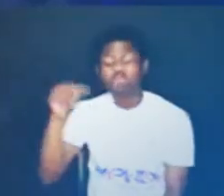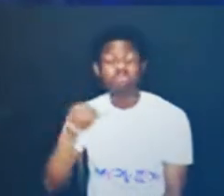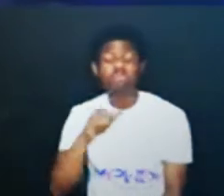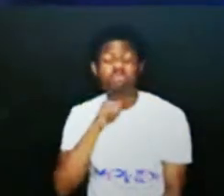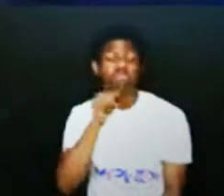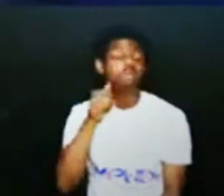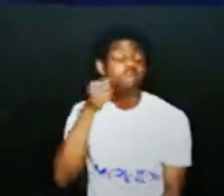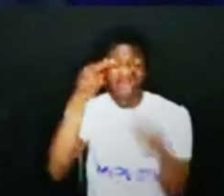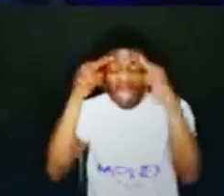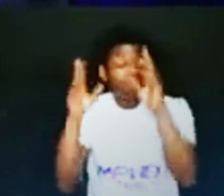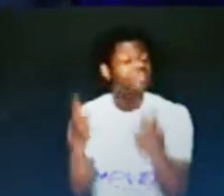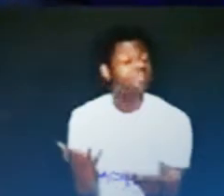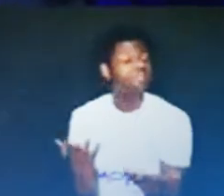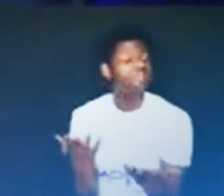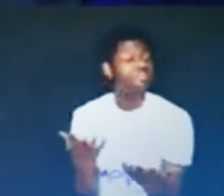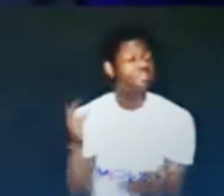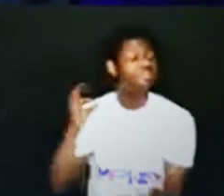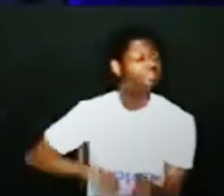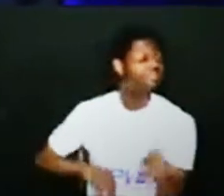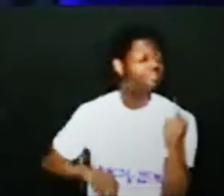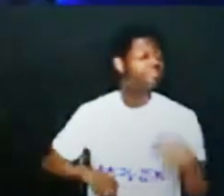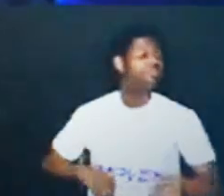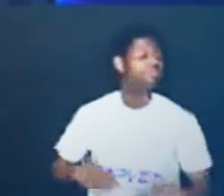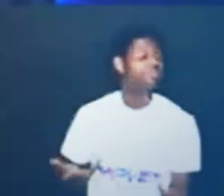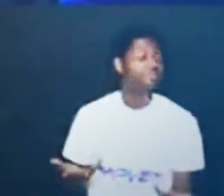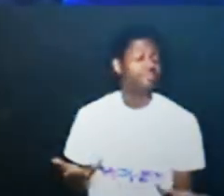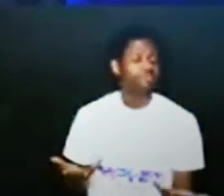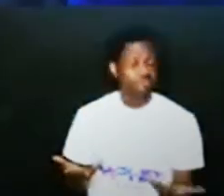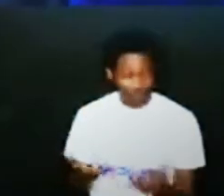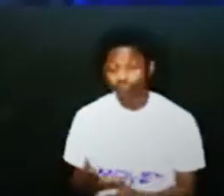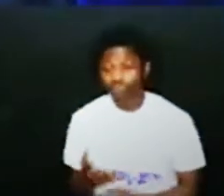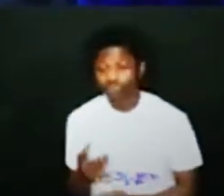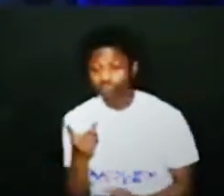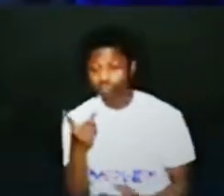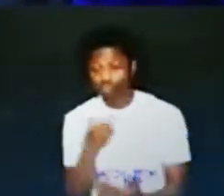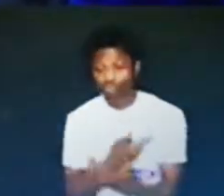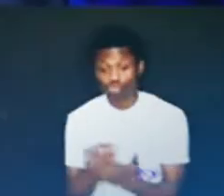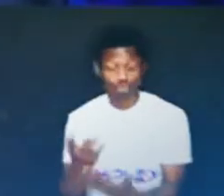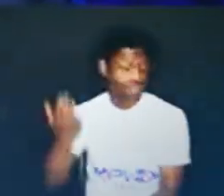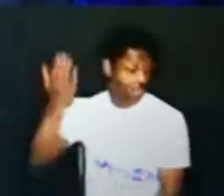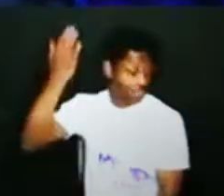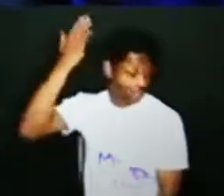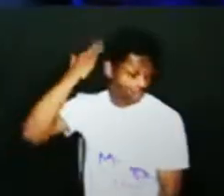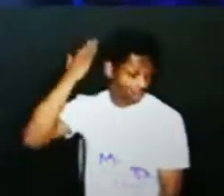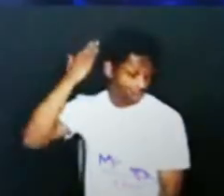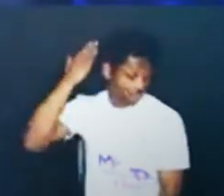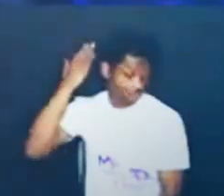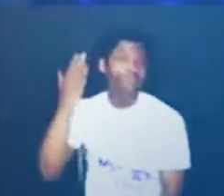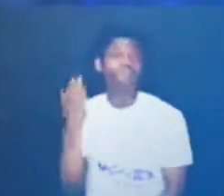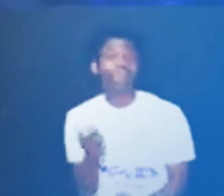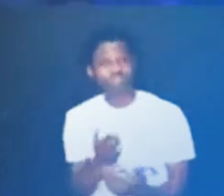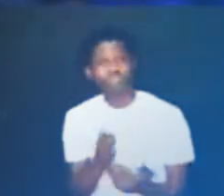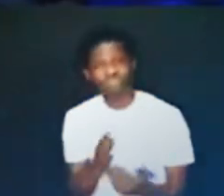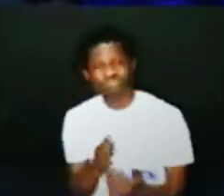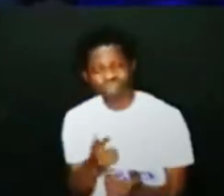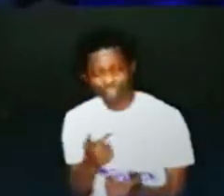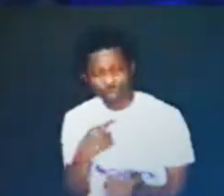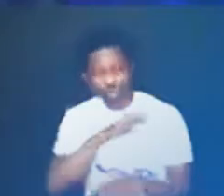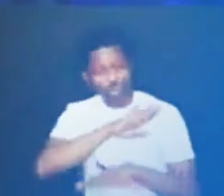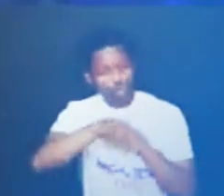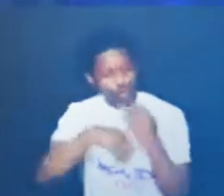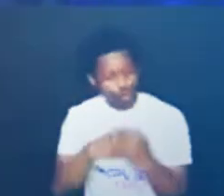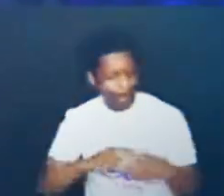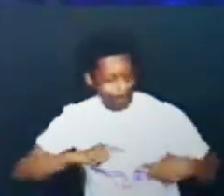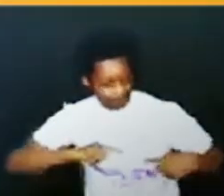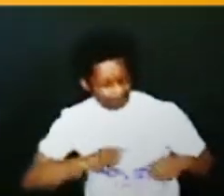a memoana. As we hinted 2 weeks ago, all this bitterness